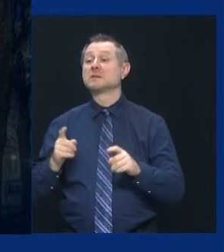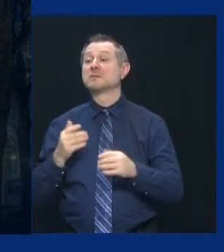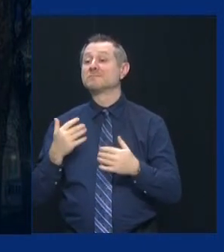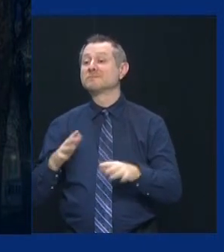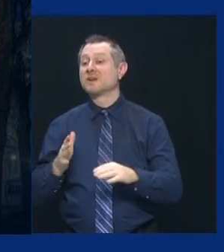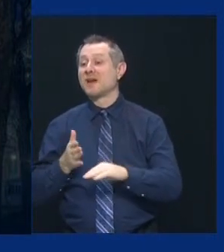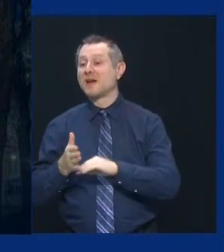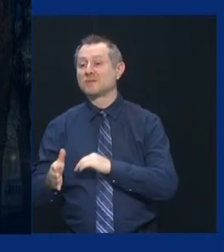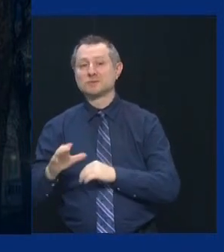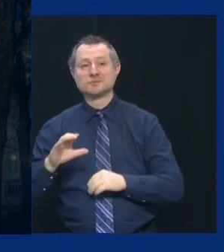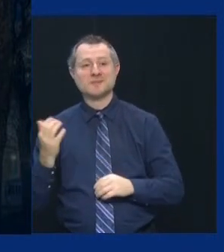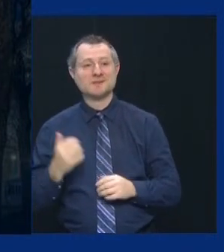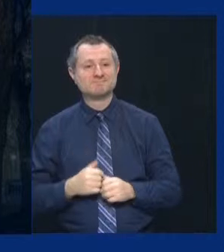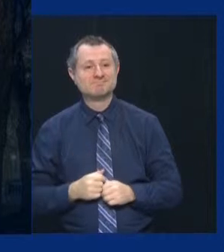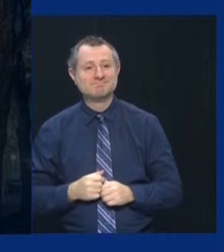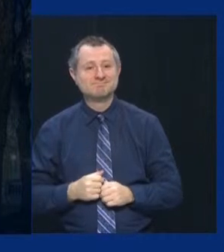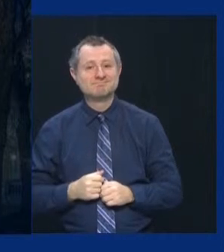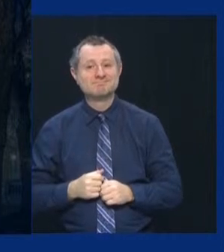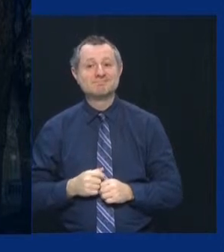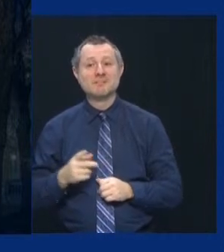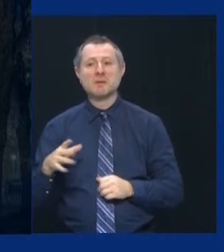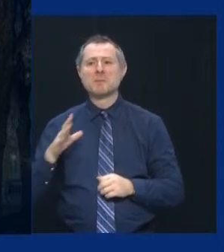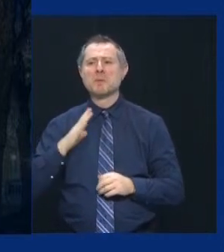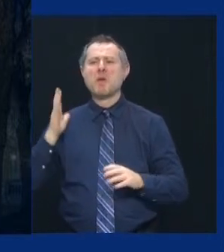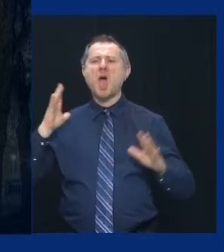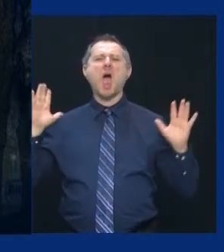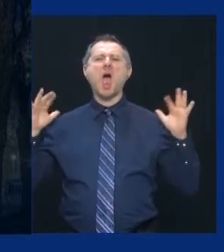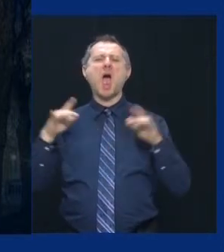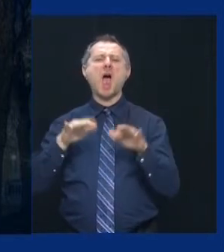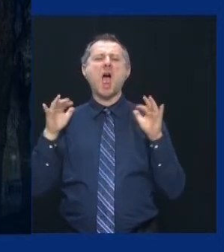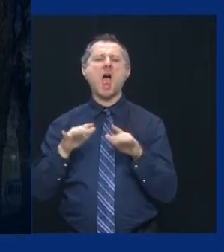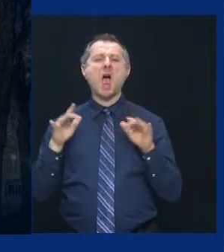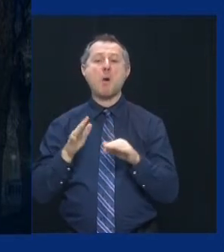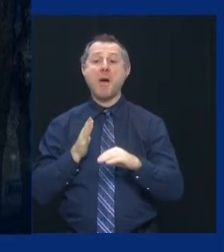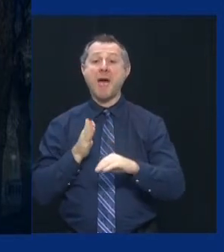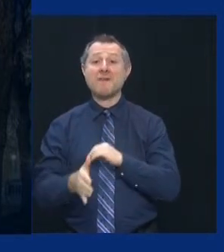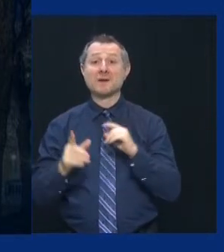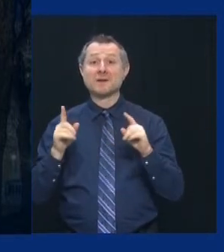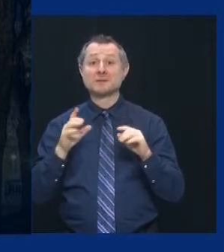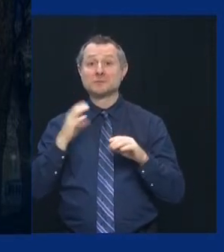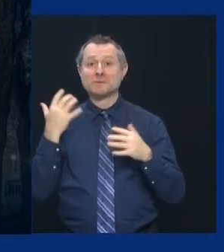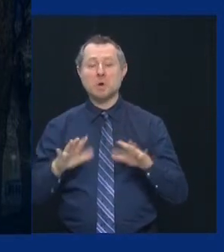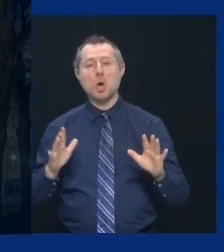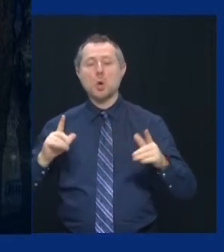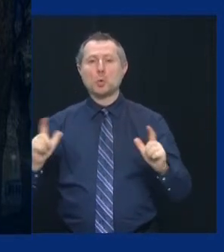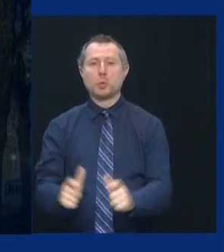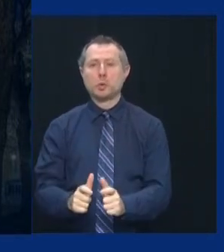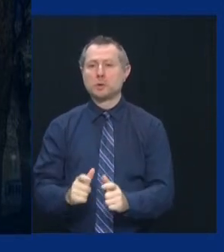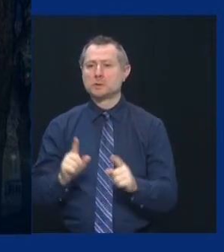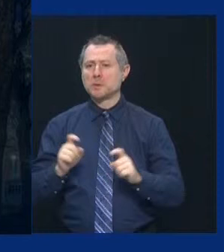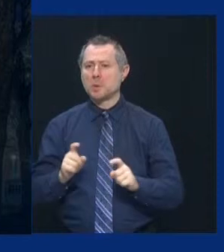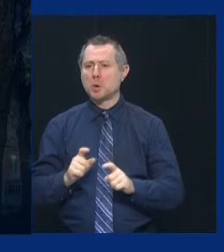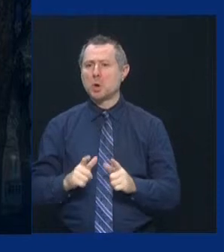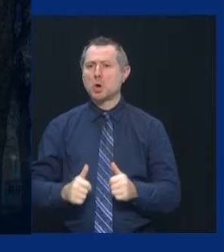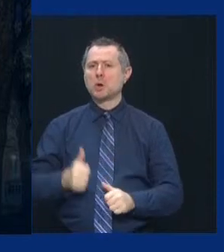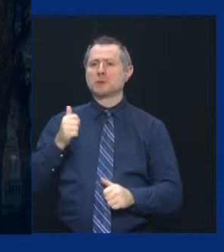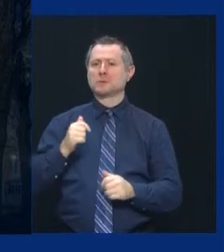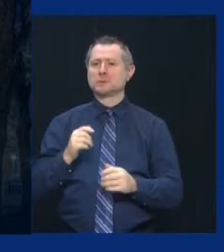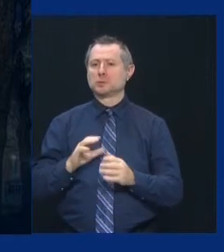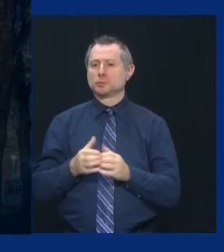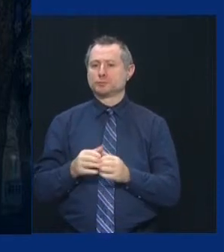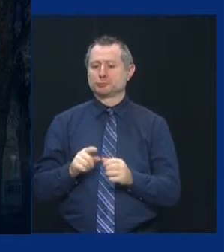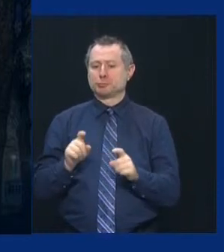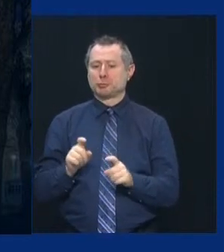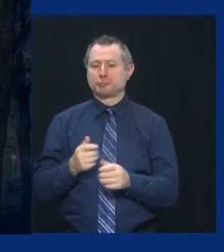and it's a lower number of people who got tests, so it's a smaller population.